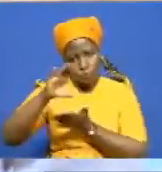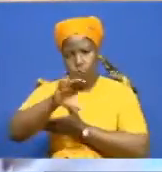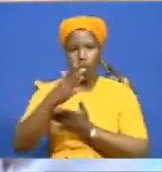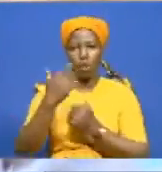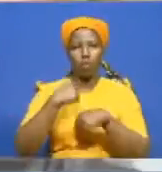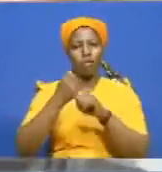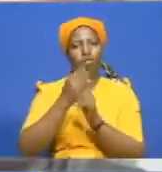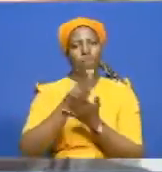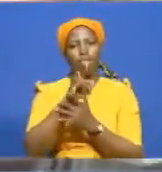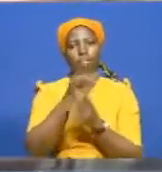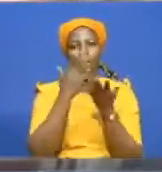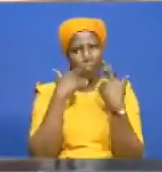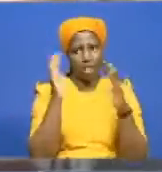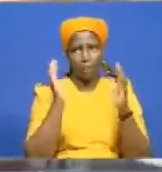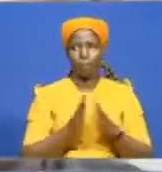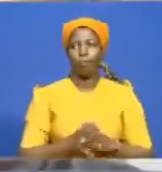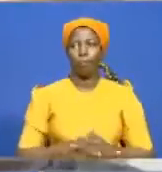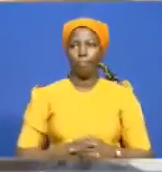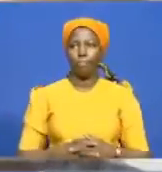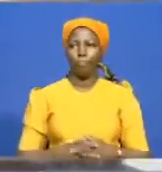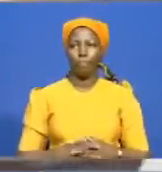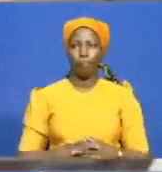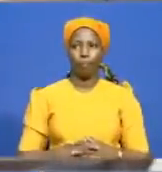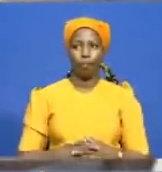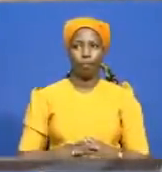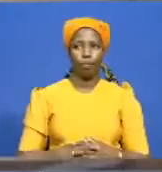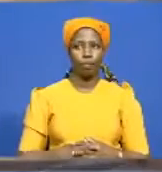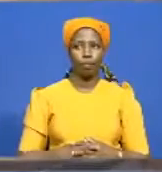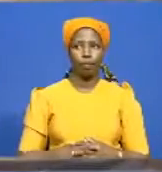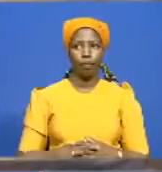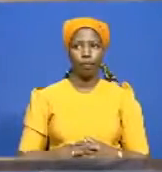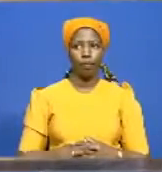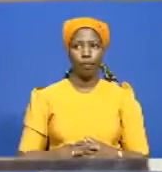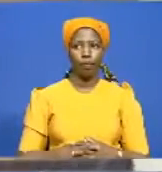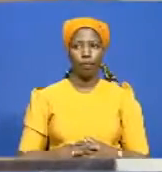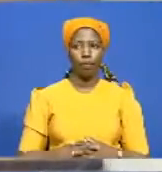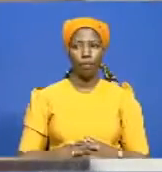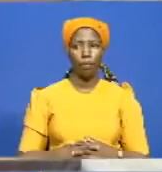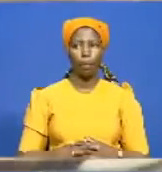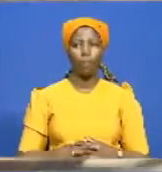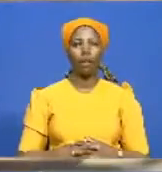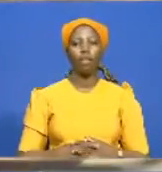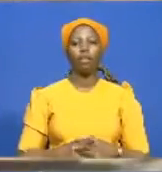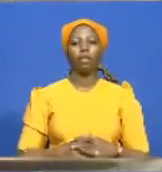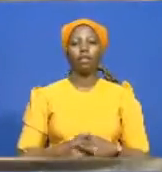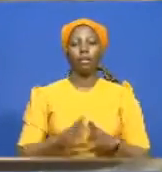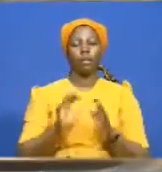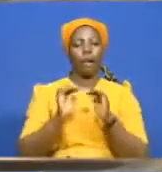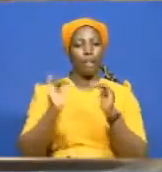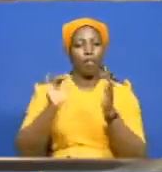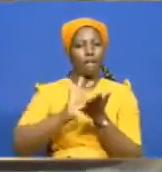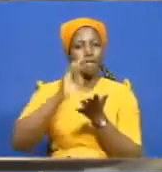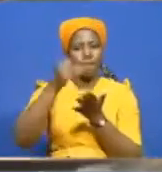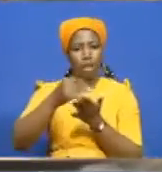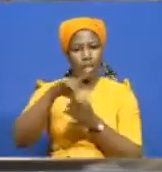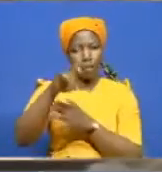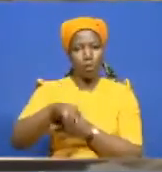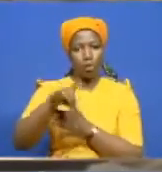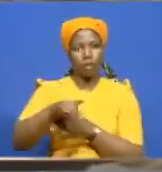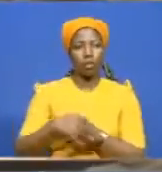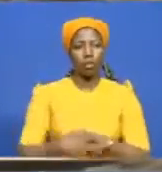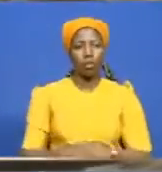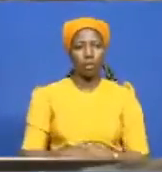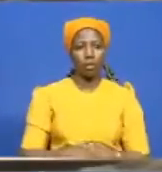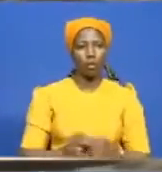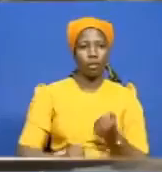be complete. The committee expressed their concerns, citing that the equalization fund is supposed to help marginalized